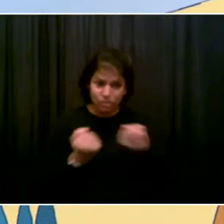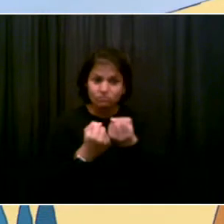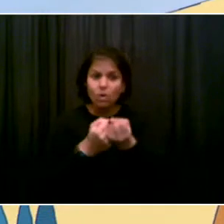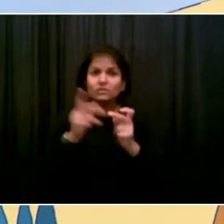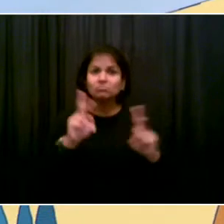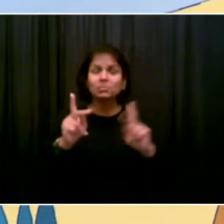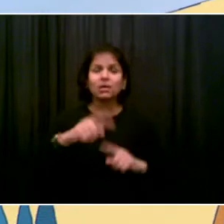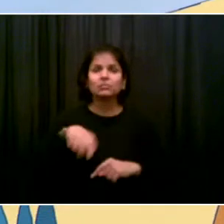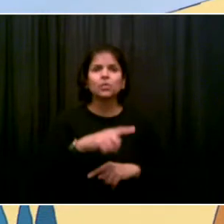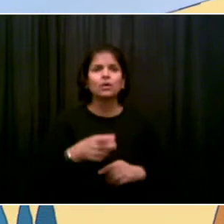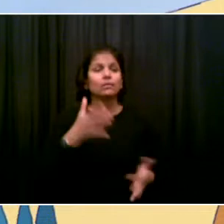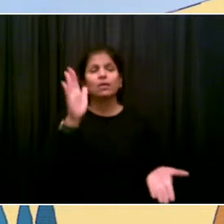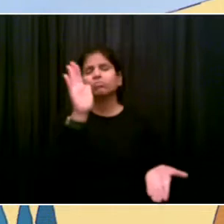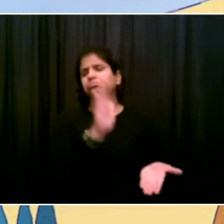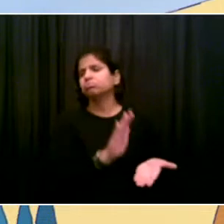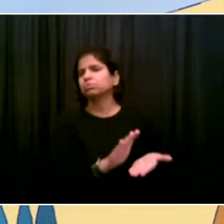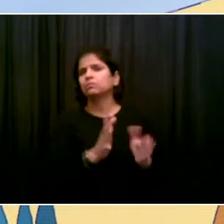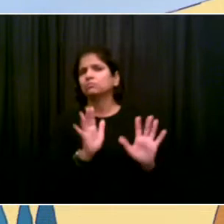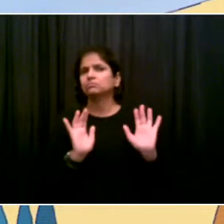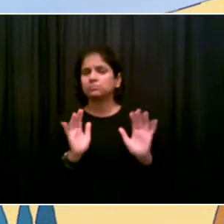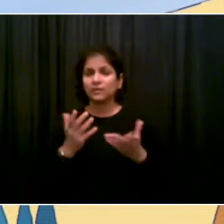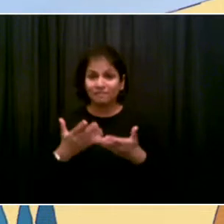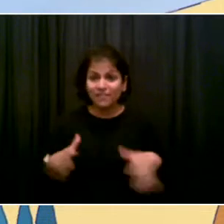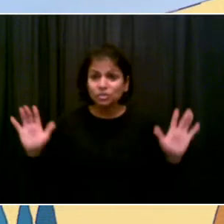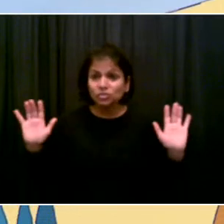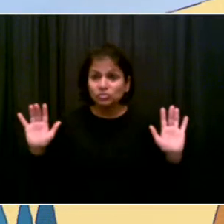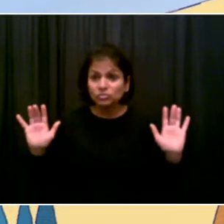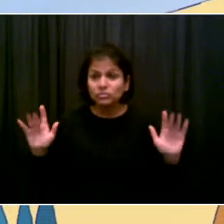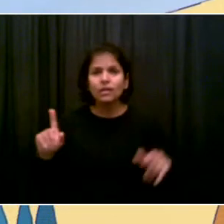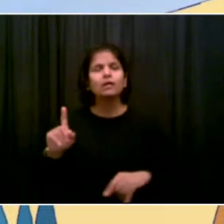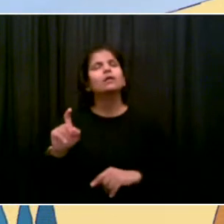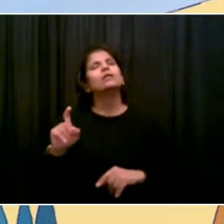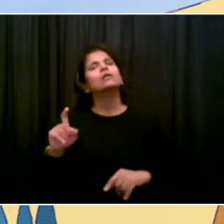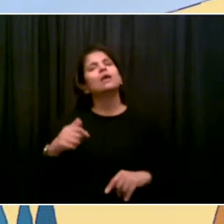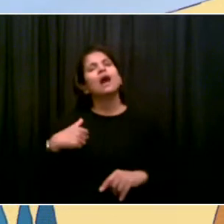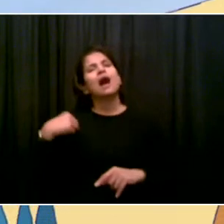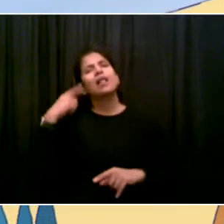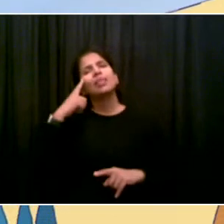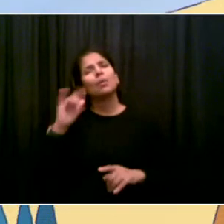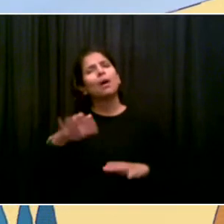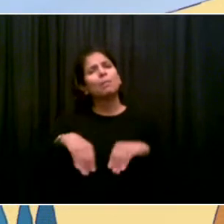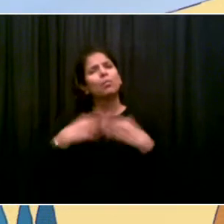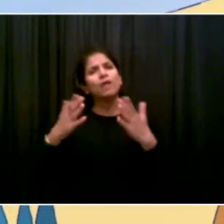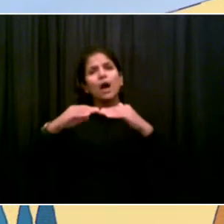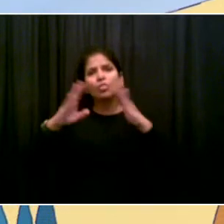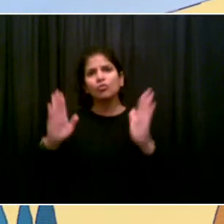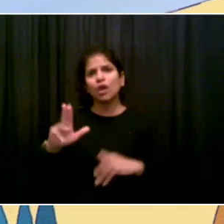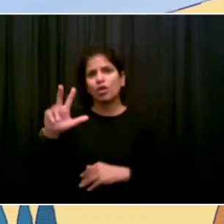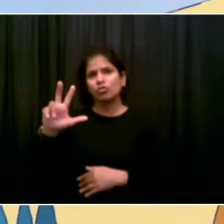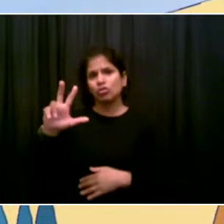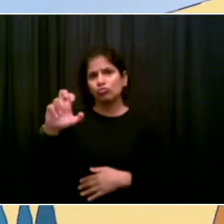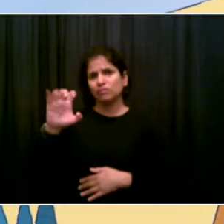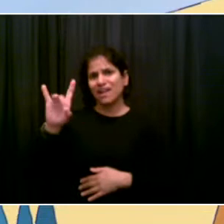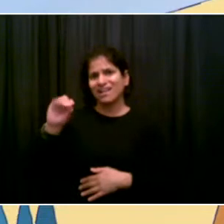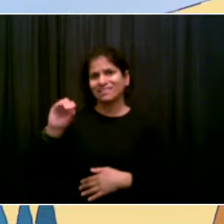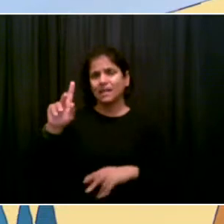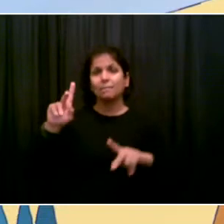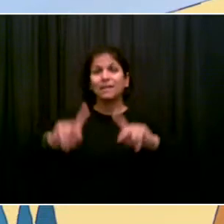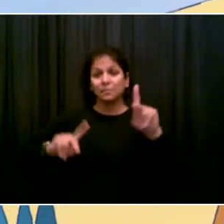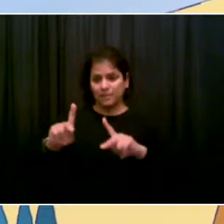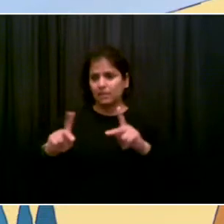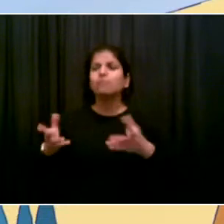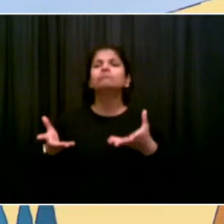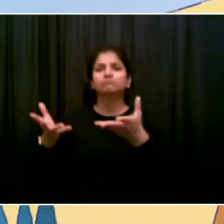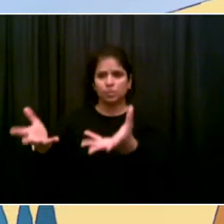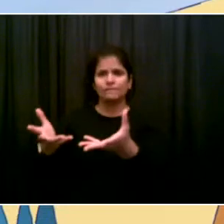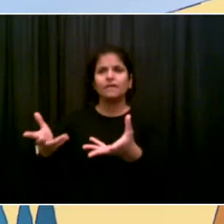housing to more than 380 people since Ida, so I don't know what the city's plan is. Yeah, Katie, the last information I got, the vast majority of people, thank God,